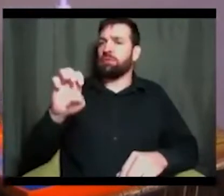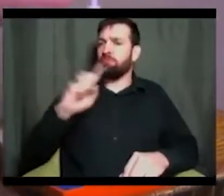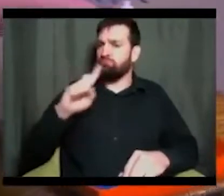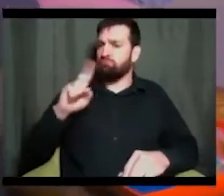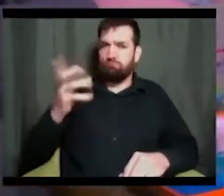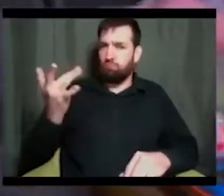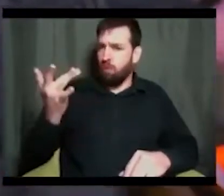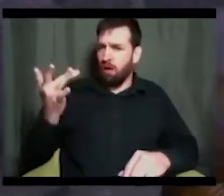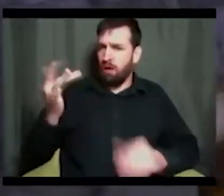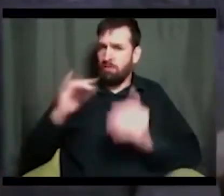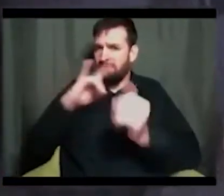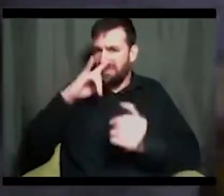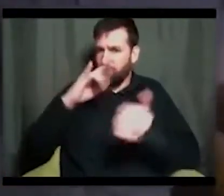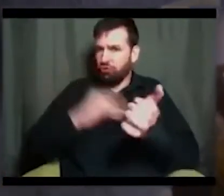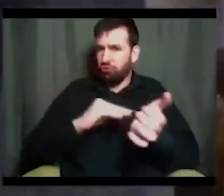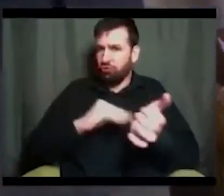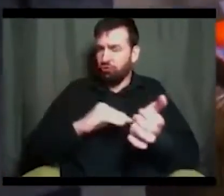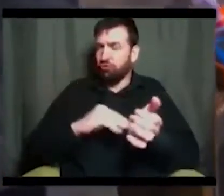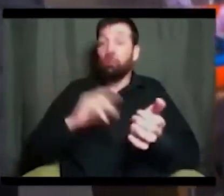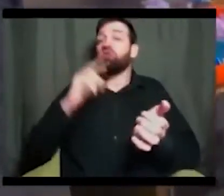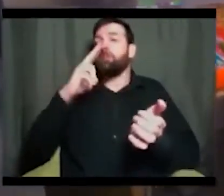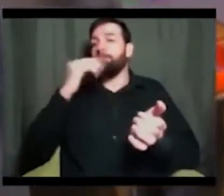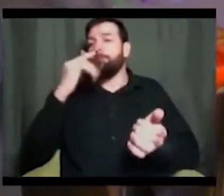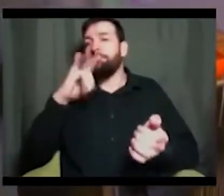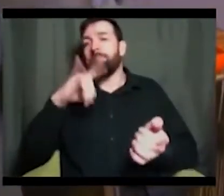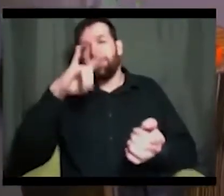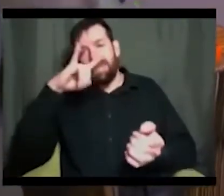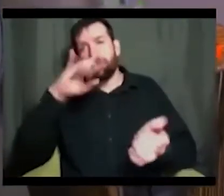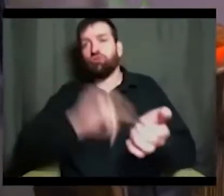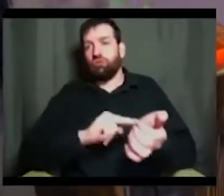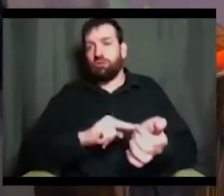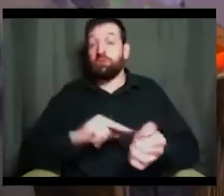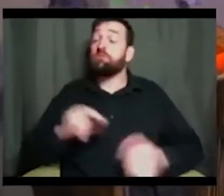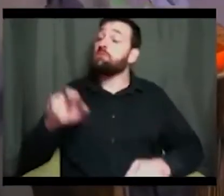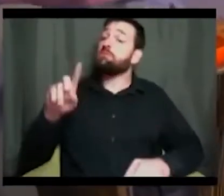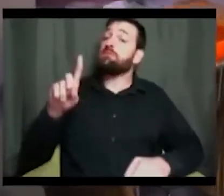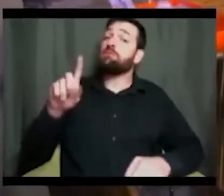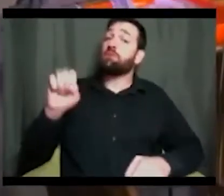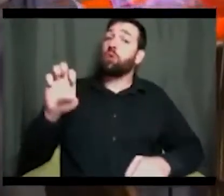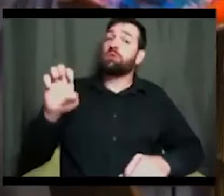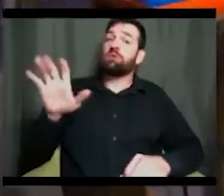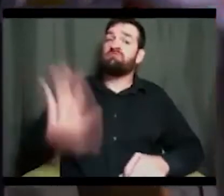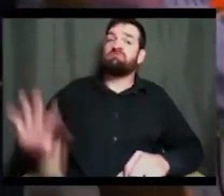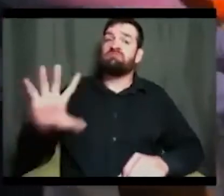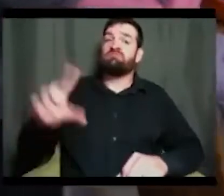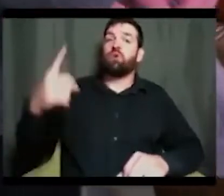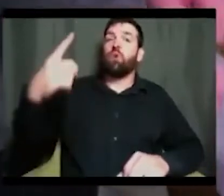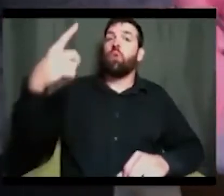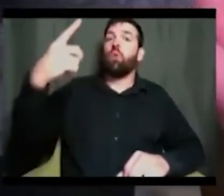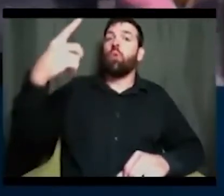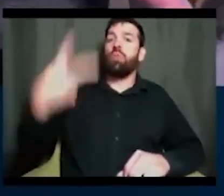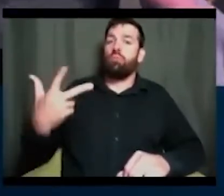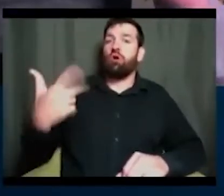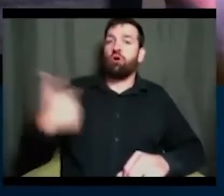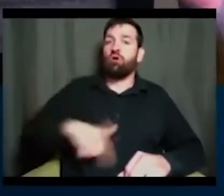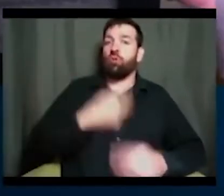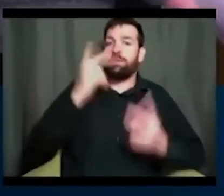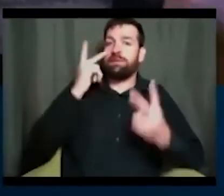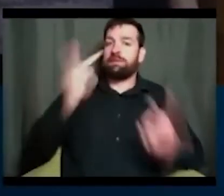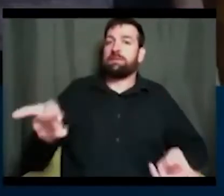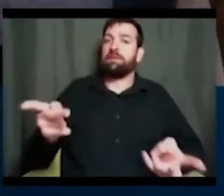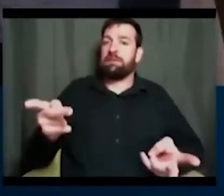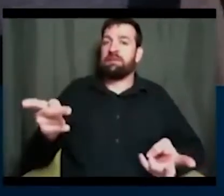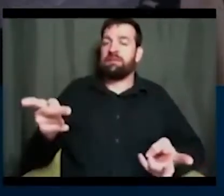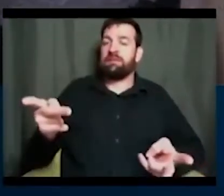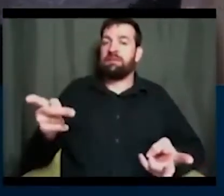nurses doing this. Yeah, so the dose is essentially a third of the dose of what we would see in the dose that 12